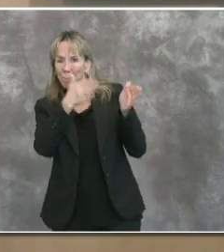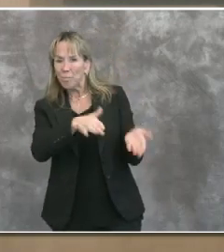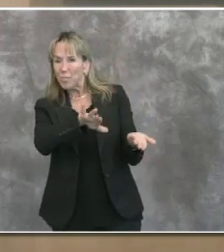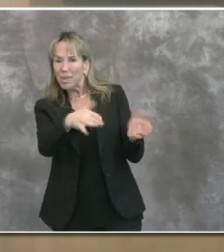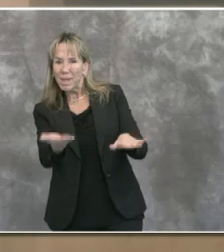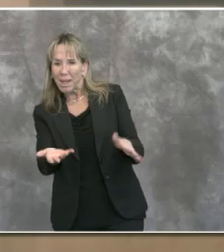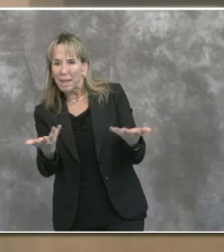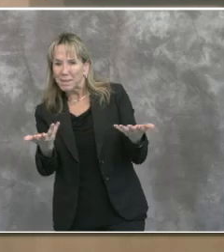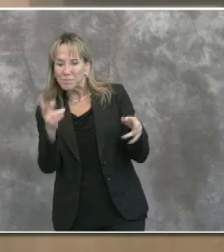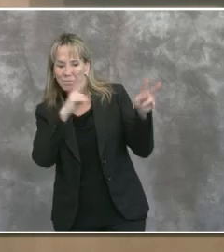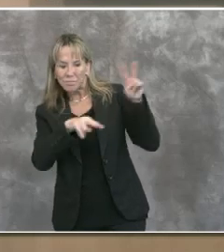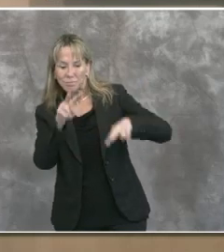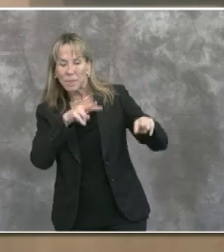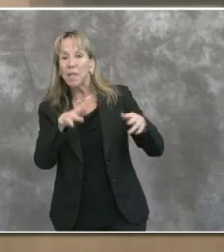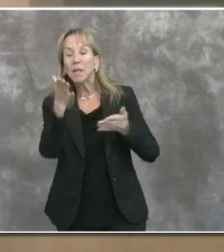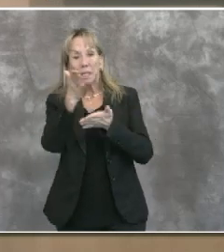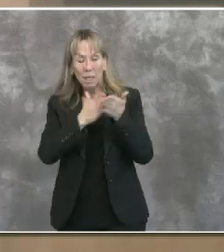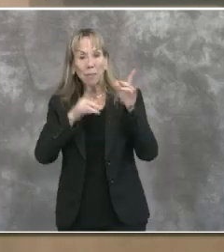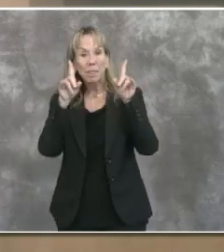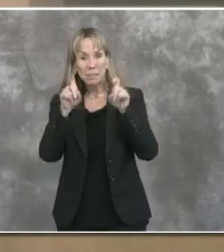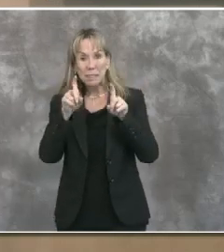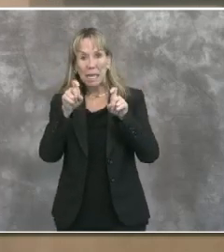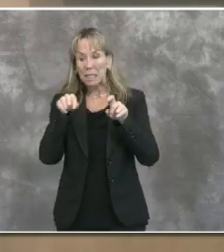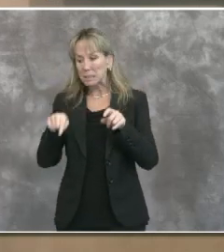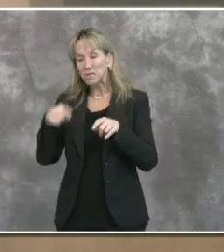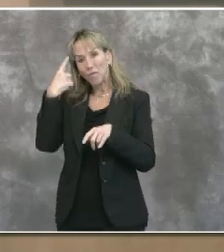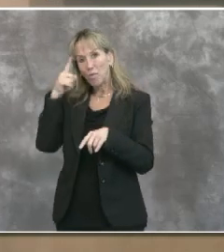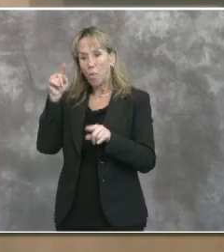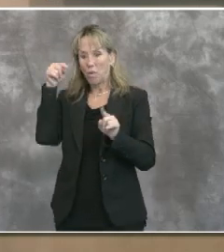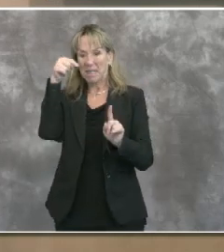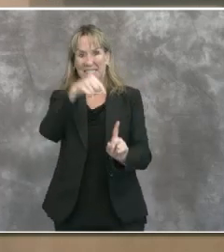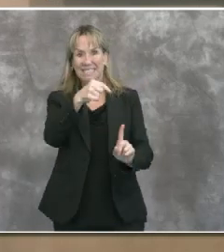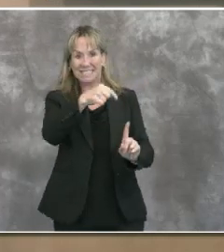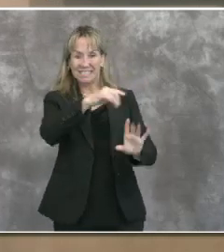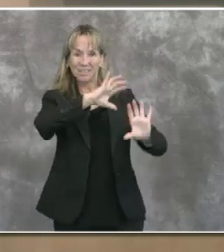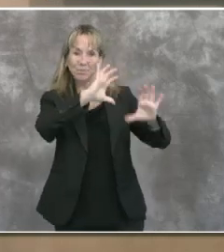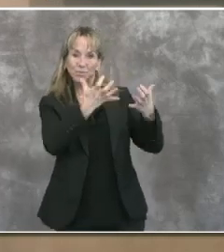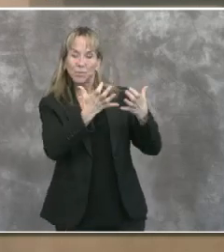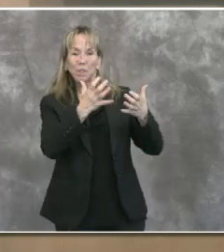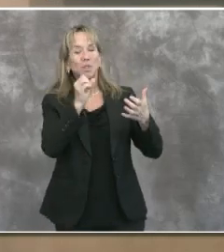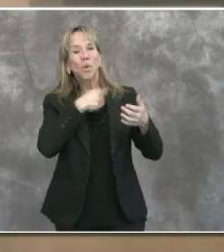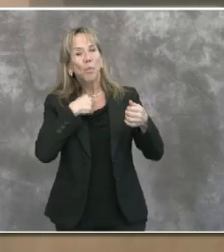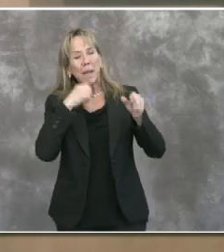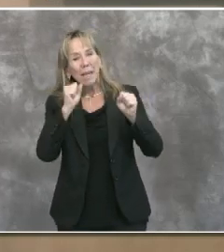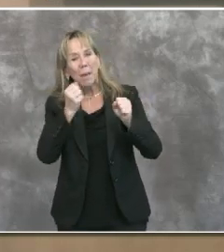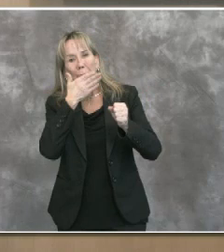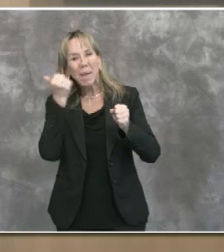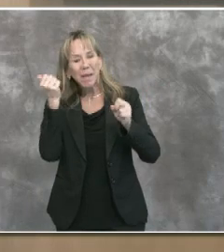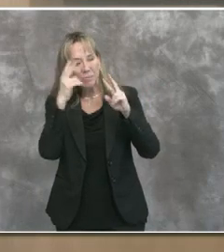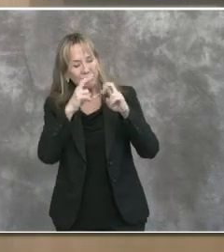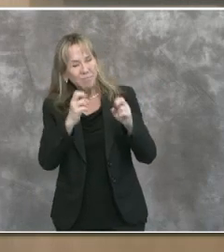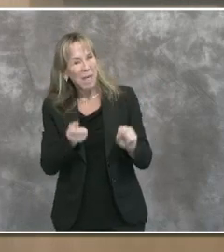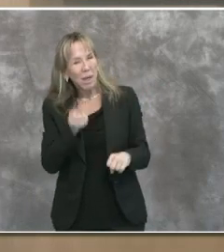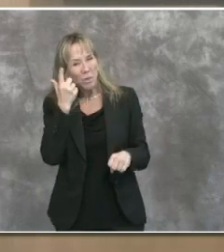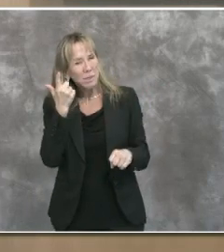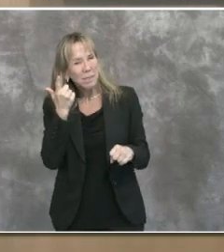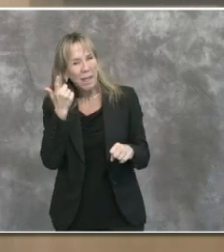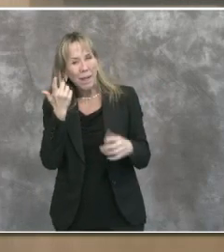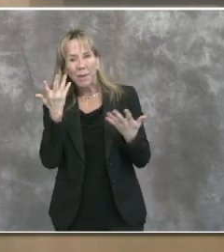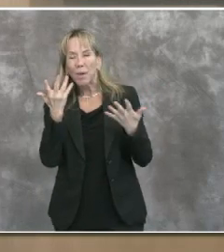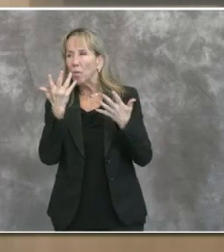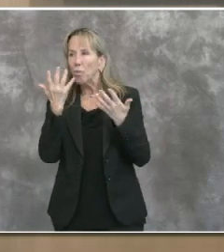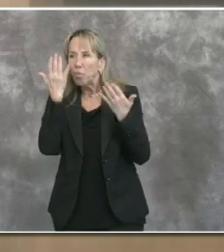Again, some of the tests are dedicated for this purpose to be able to properly understand what has caused